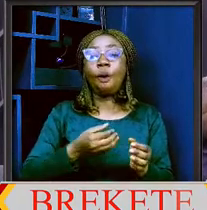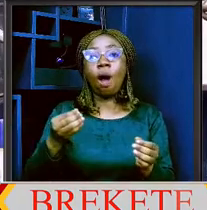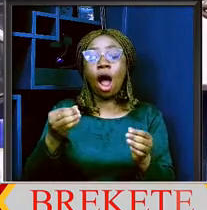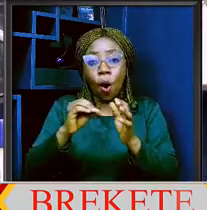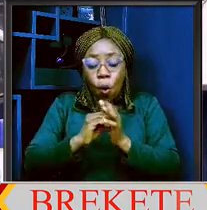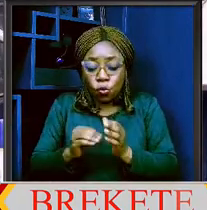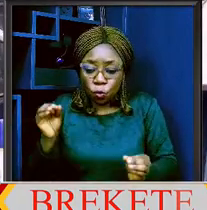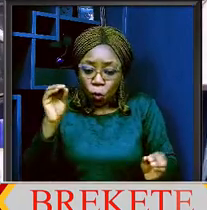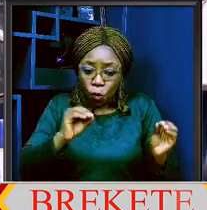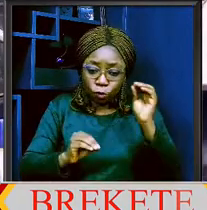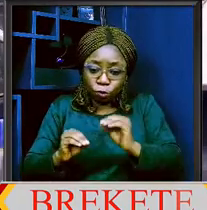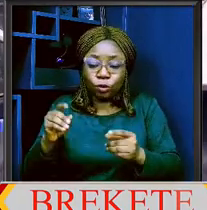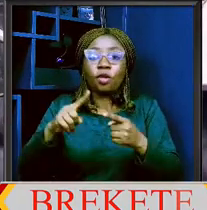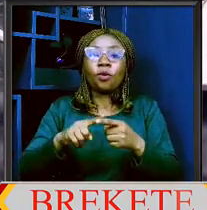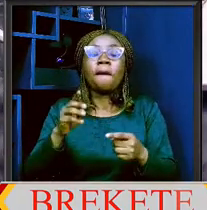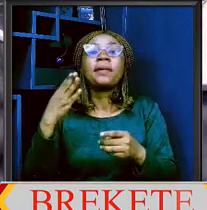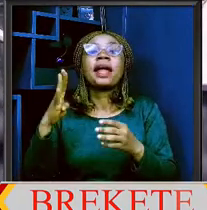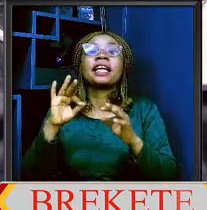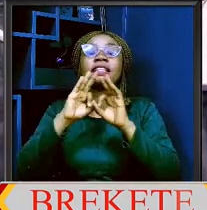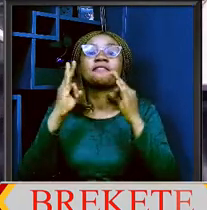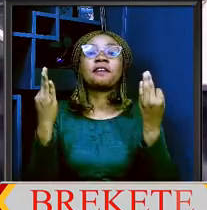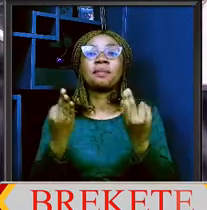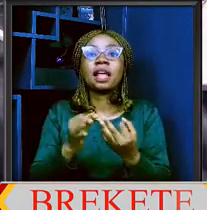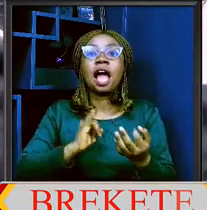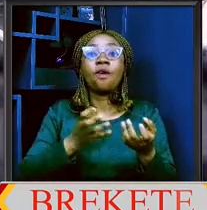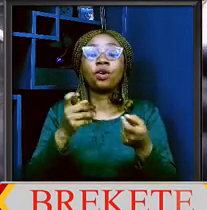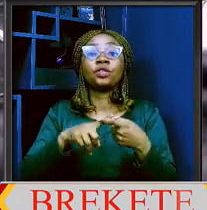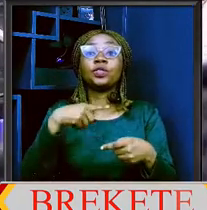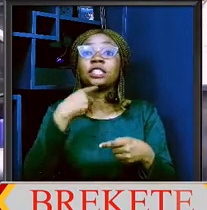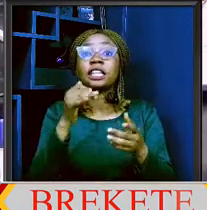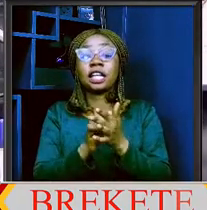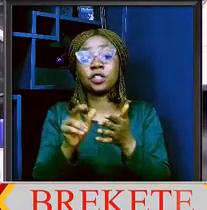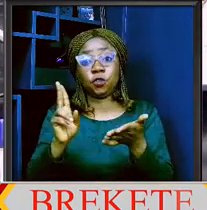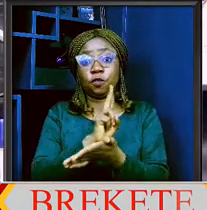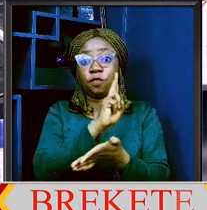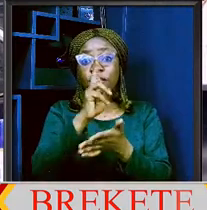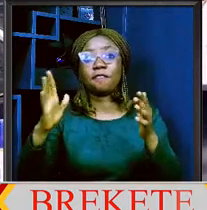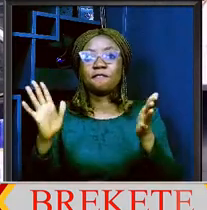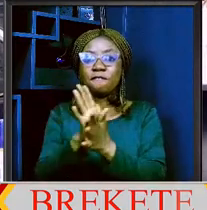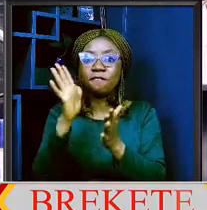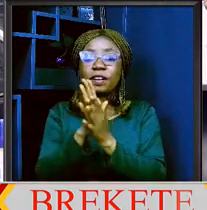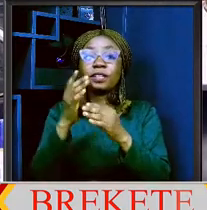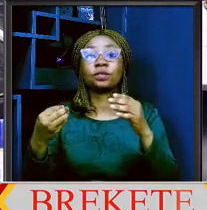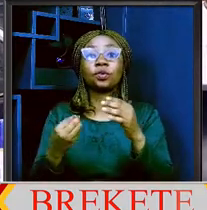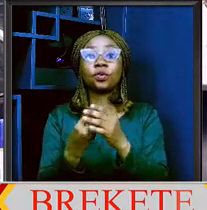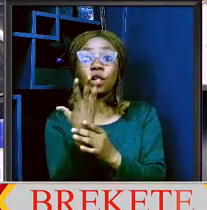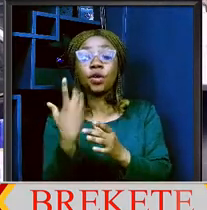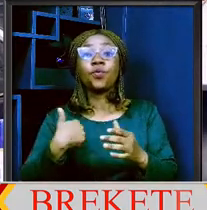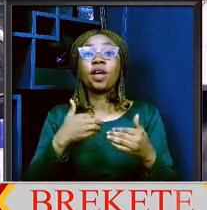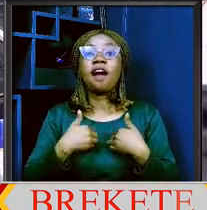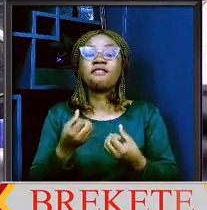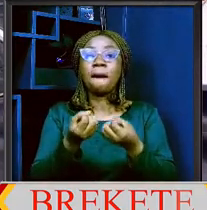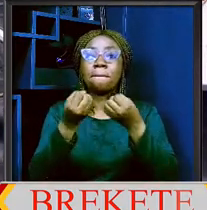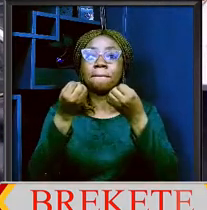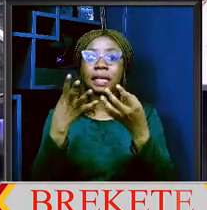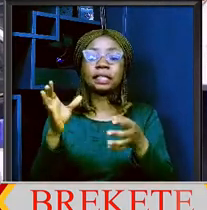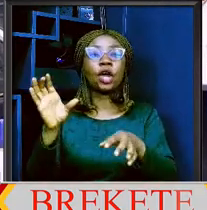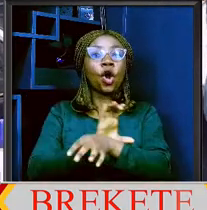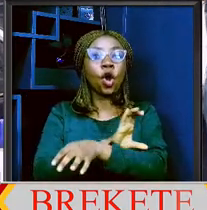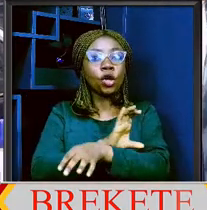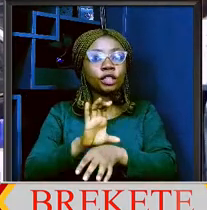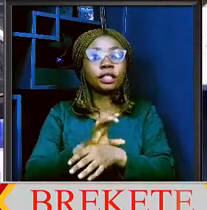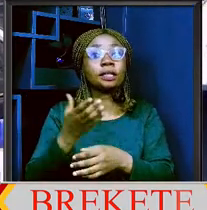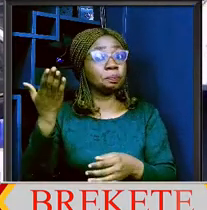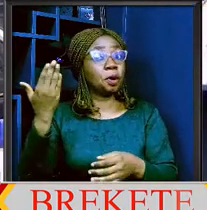the B the family and I also want to say that the university is fast growing we have most of the courses I the